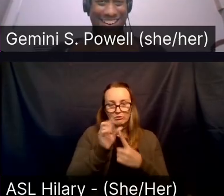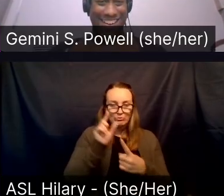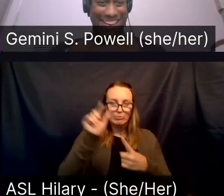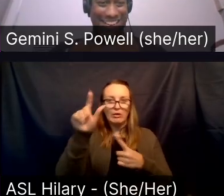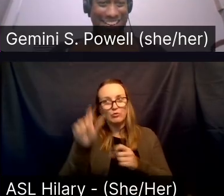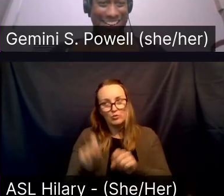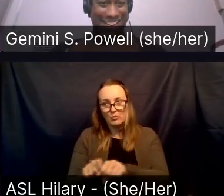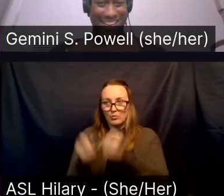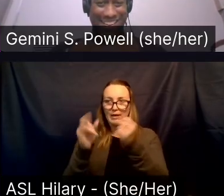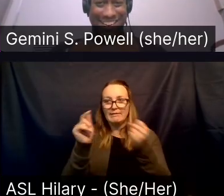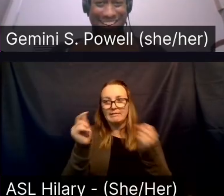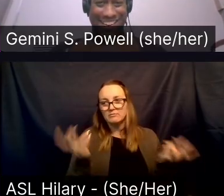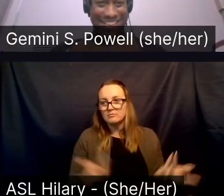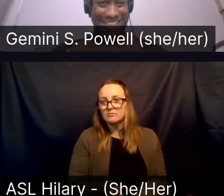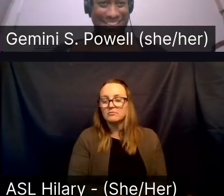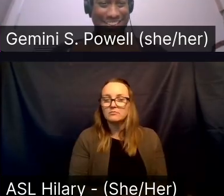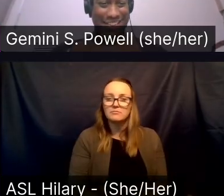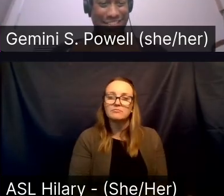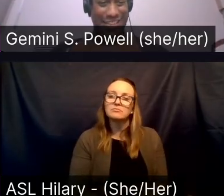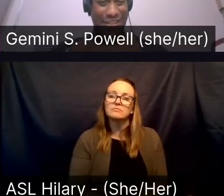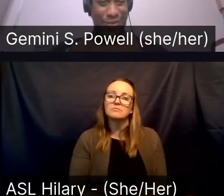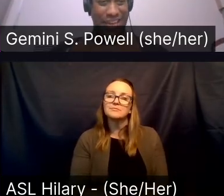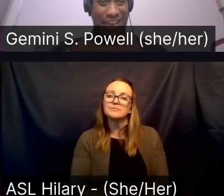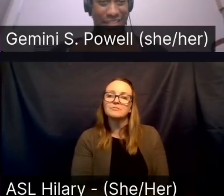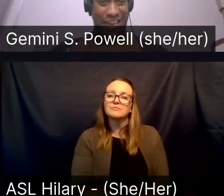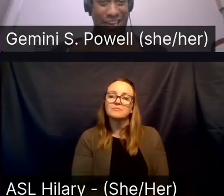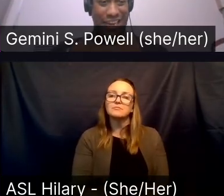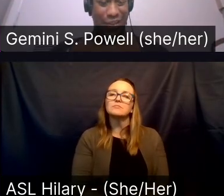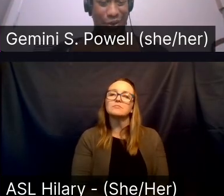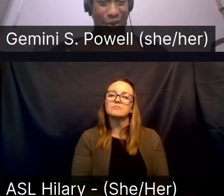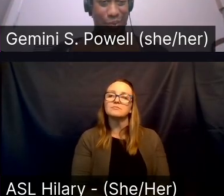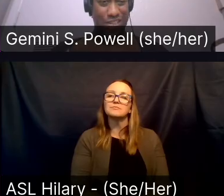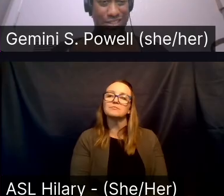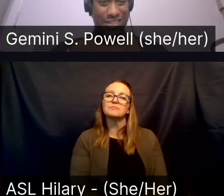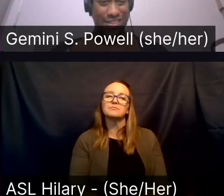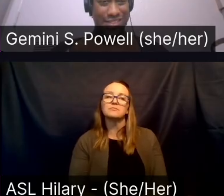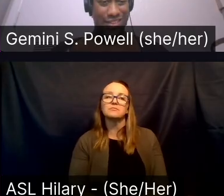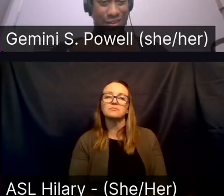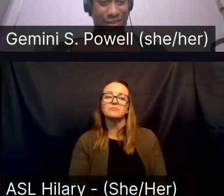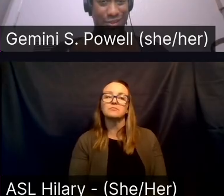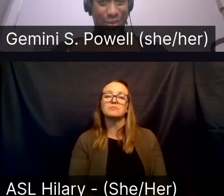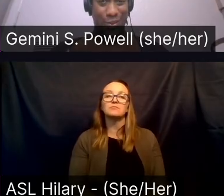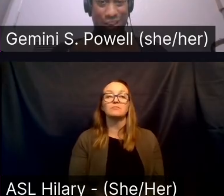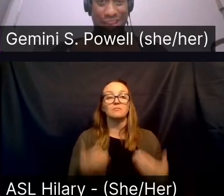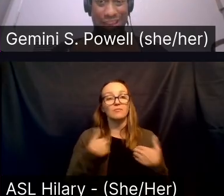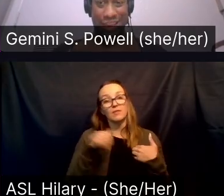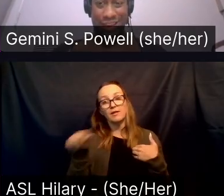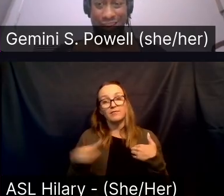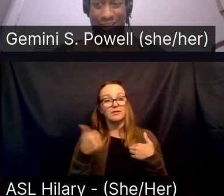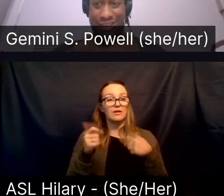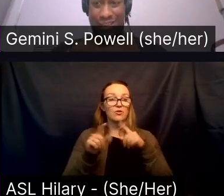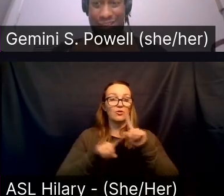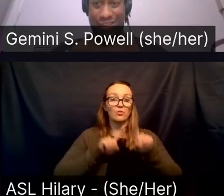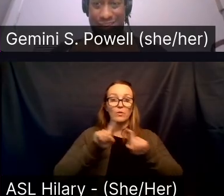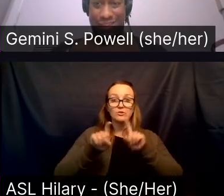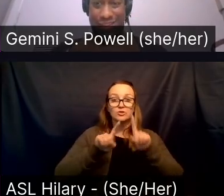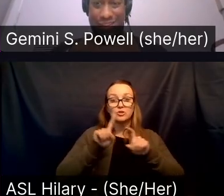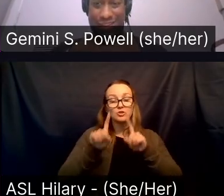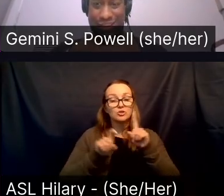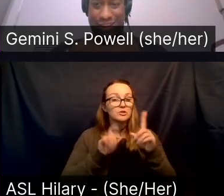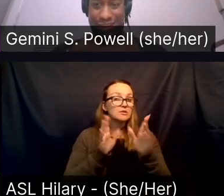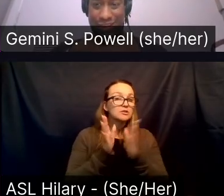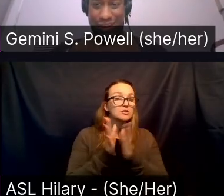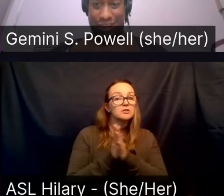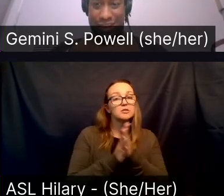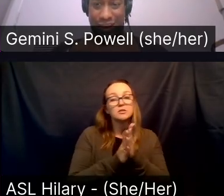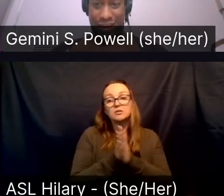All right. All right. Let's see, do we have any other questions along the way?